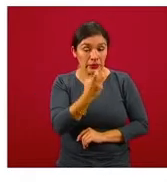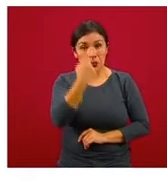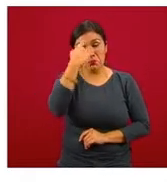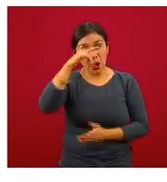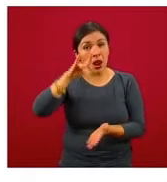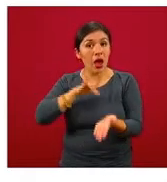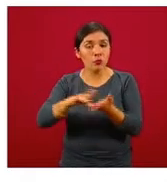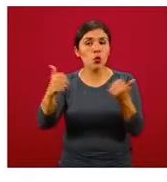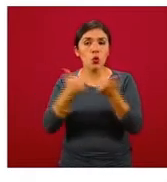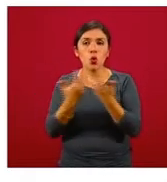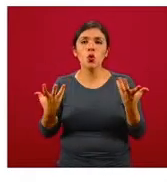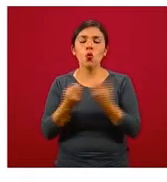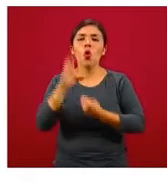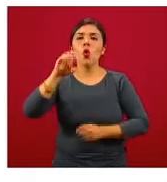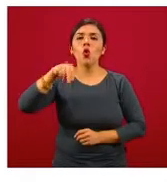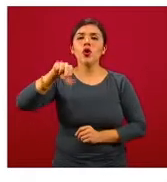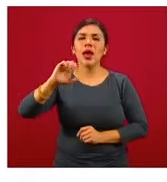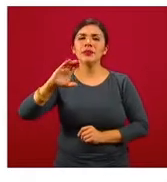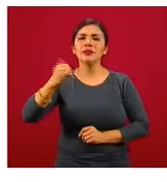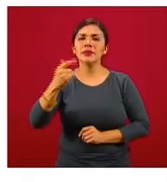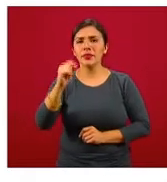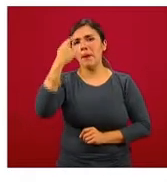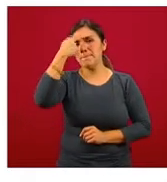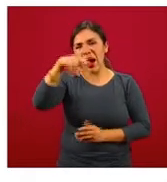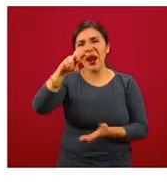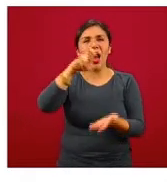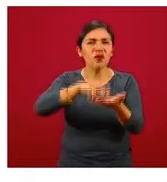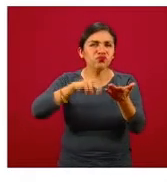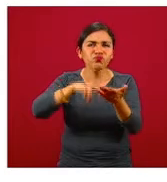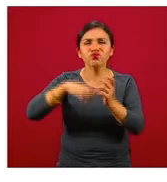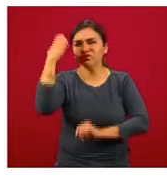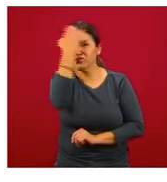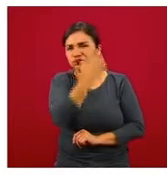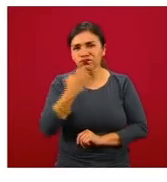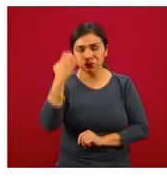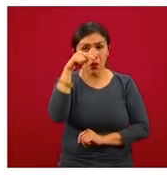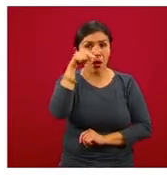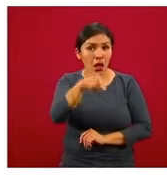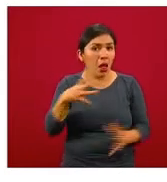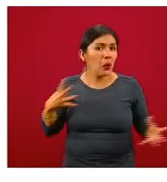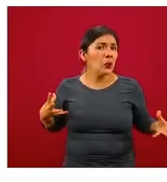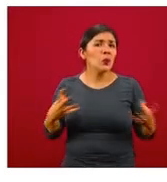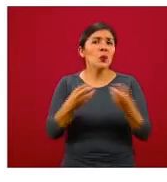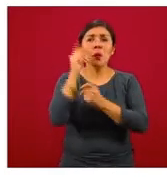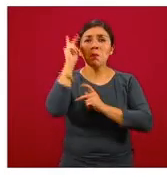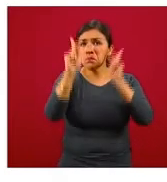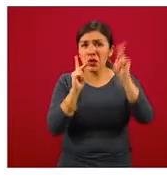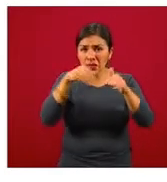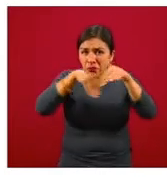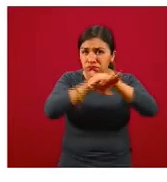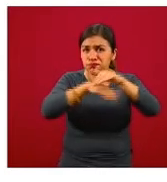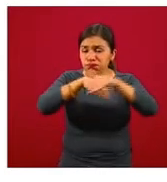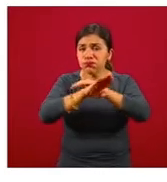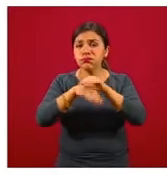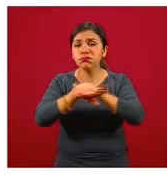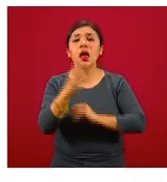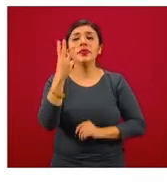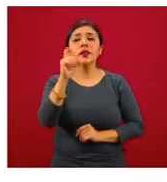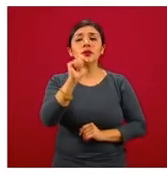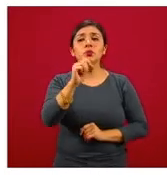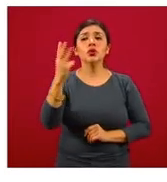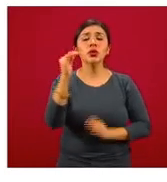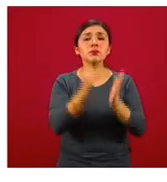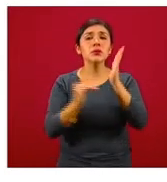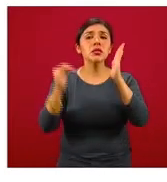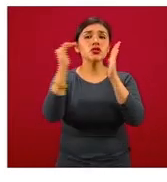apoya COVID-19 is CONACYT supported para by mantenerla y para CONACYT, hacer estos and they análisis, help us ha with tenido these un total de analysis visitas de analyses. 3.3